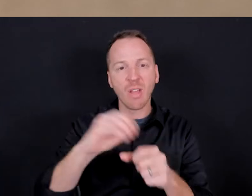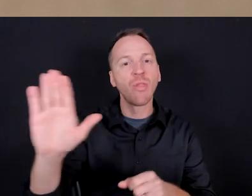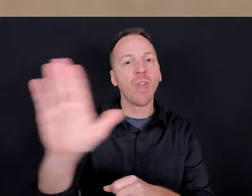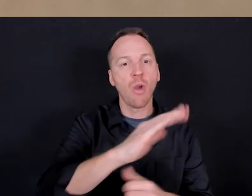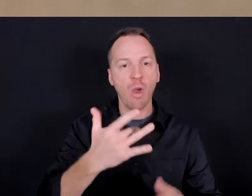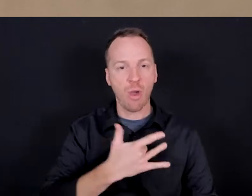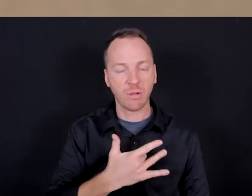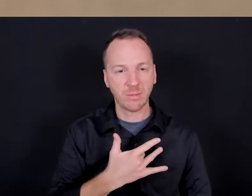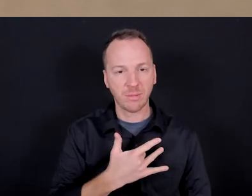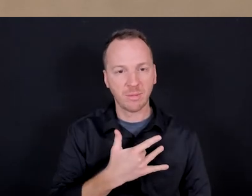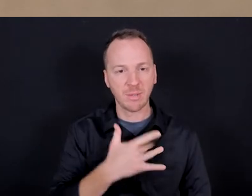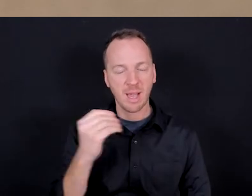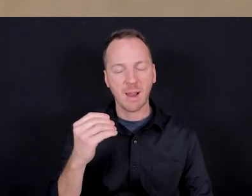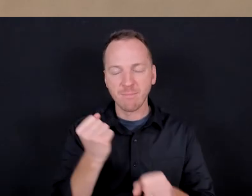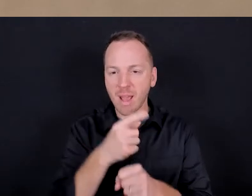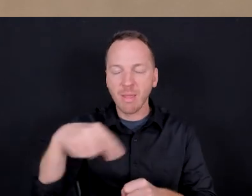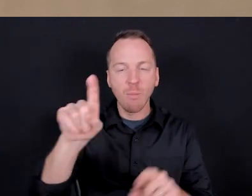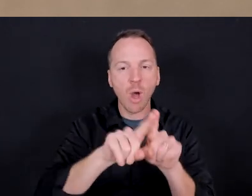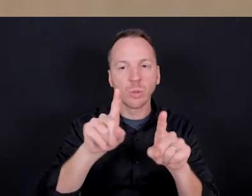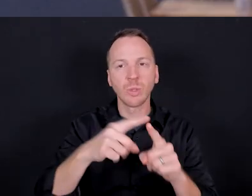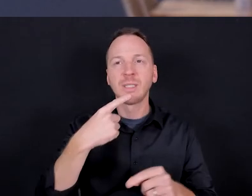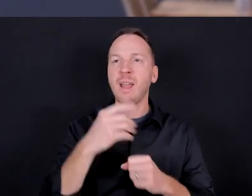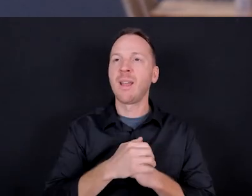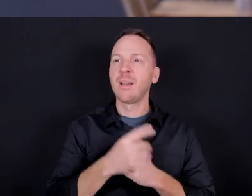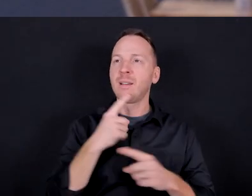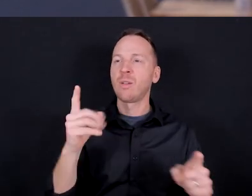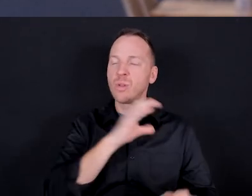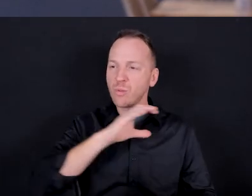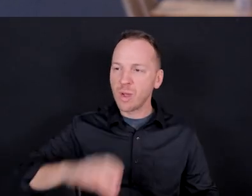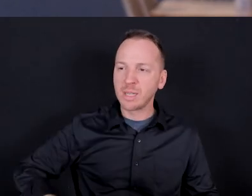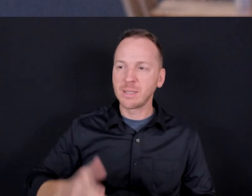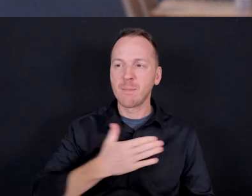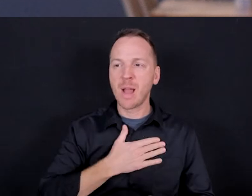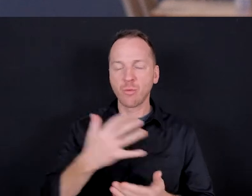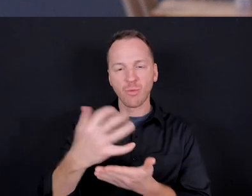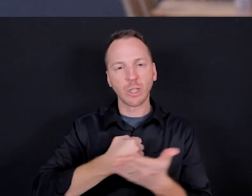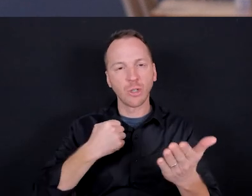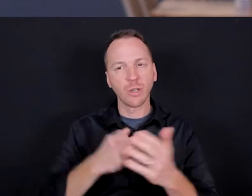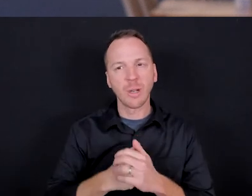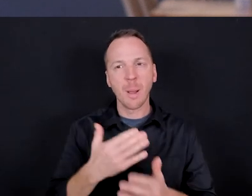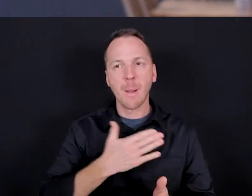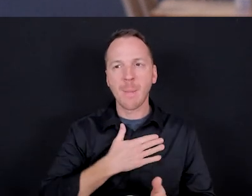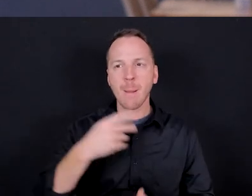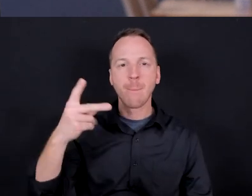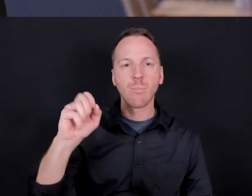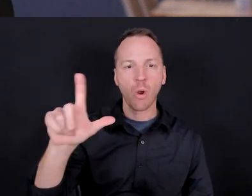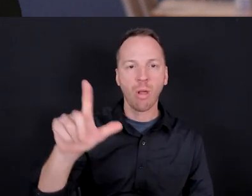hearts and moves them also to say, Christ is my treasure and my